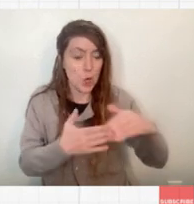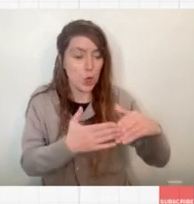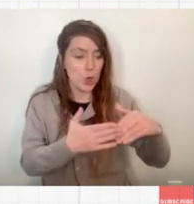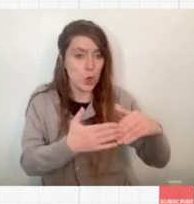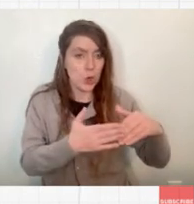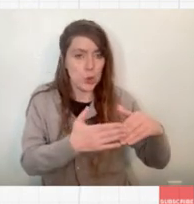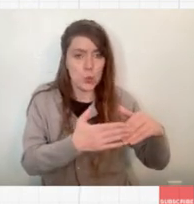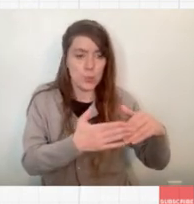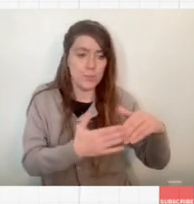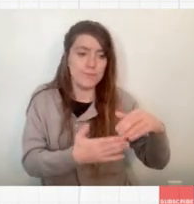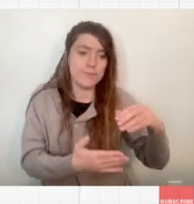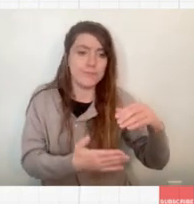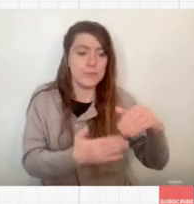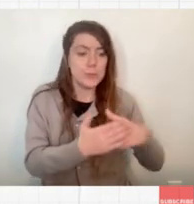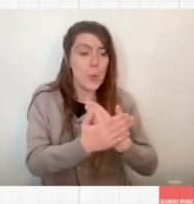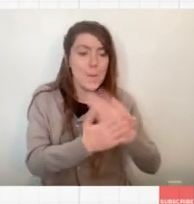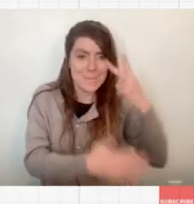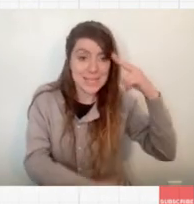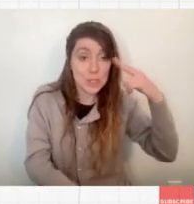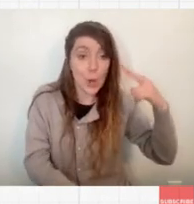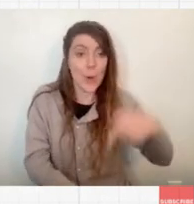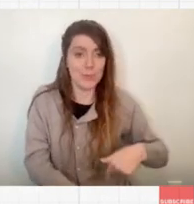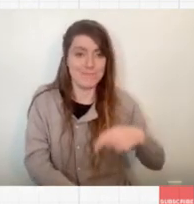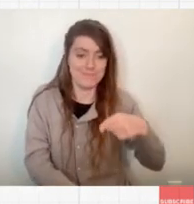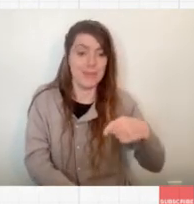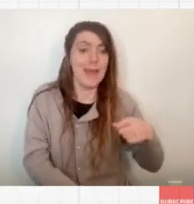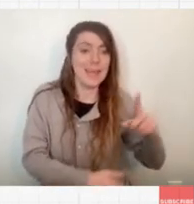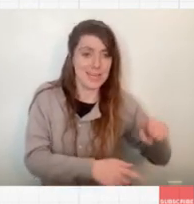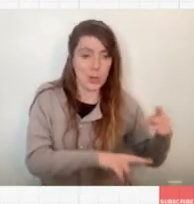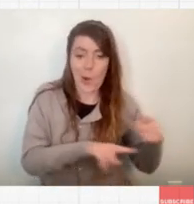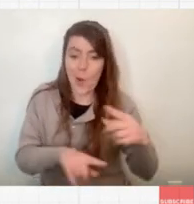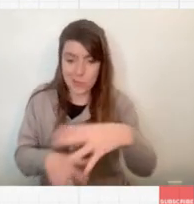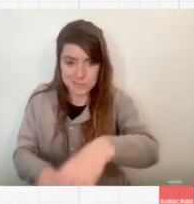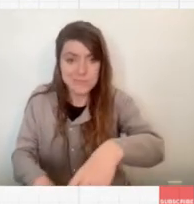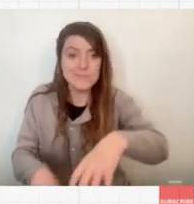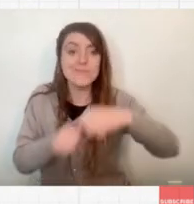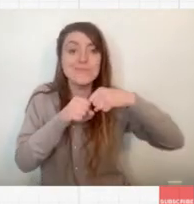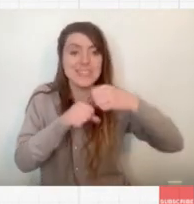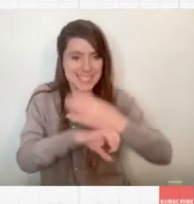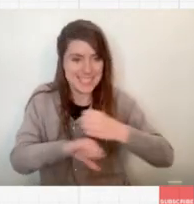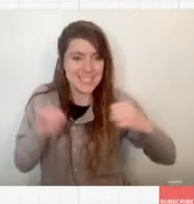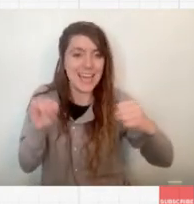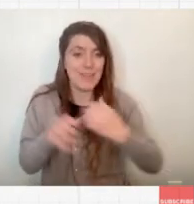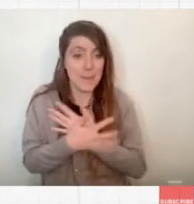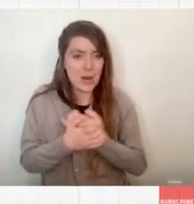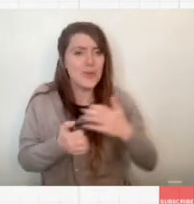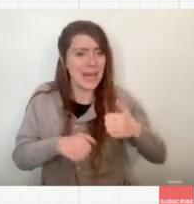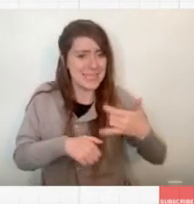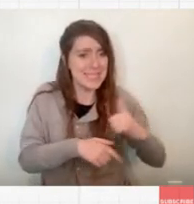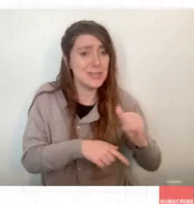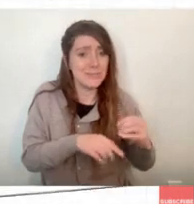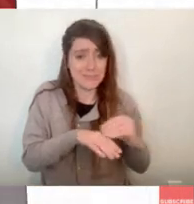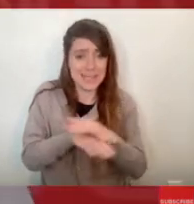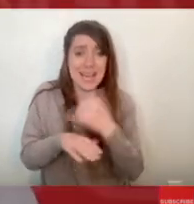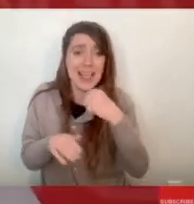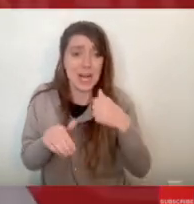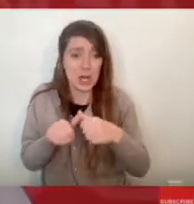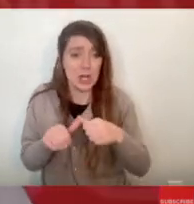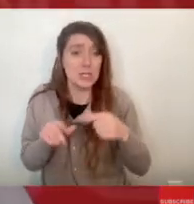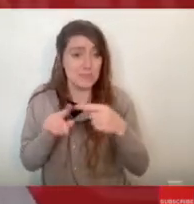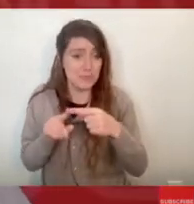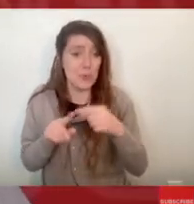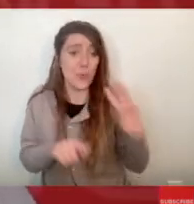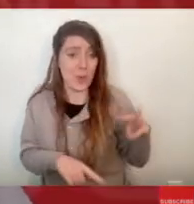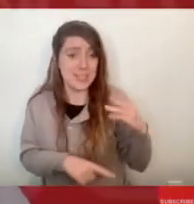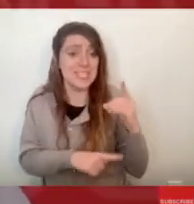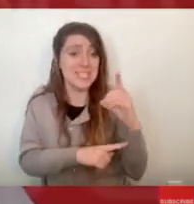as a symbol of forest fire prevention. And you can still send mail at Smokey Bear, Washington, D.C., 20252. Smokey